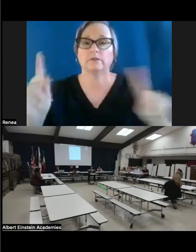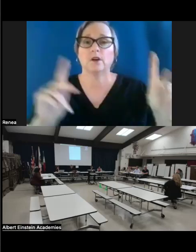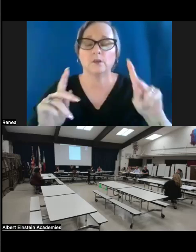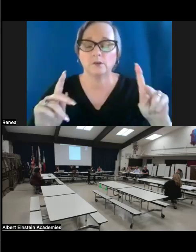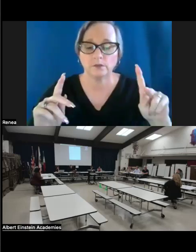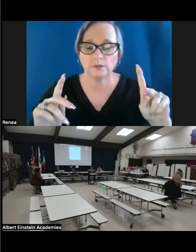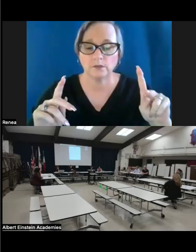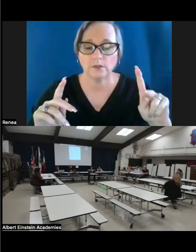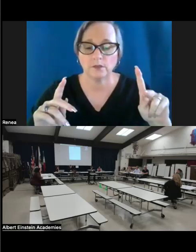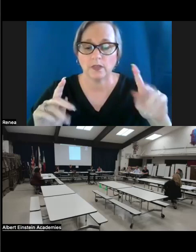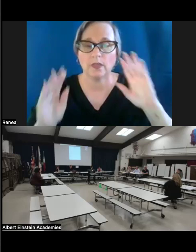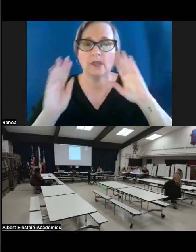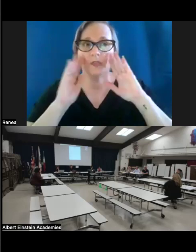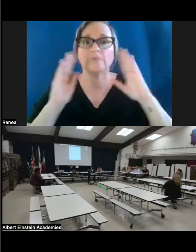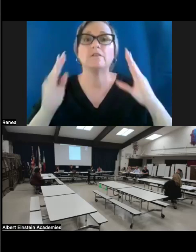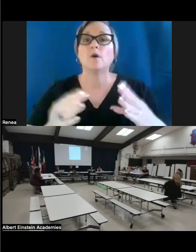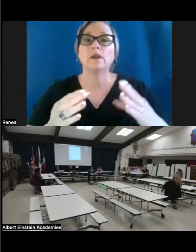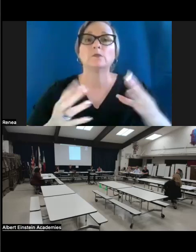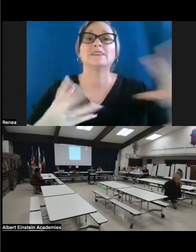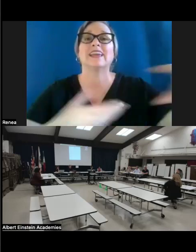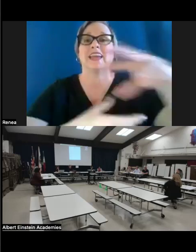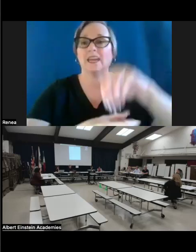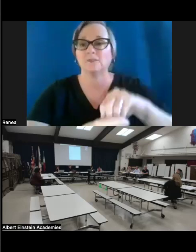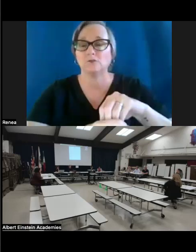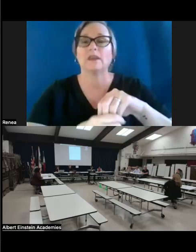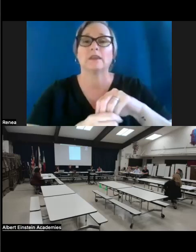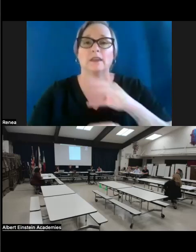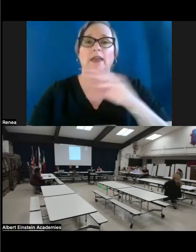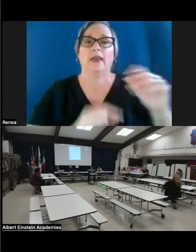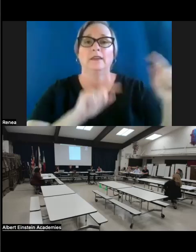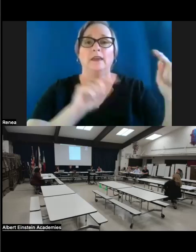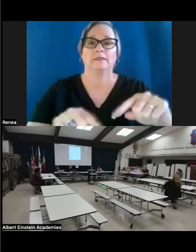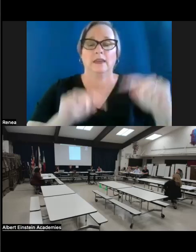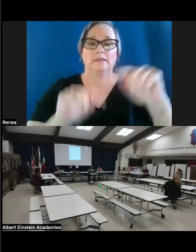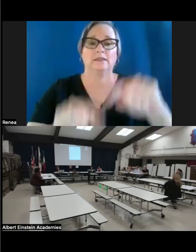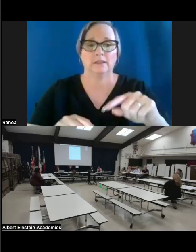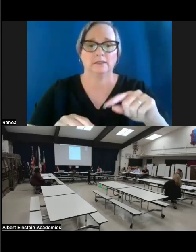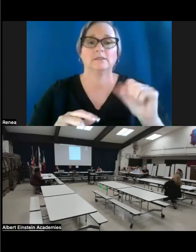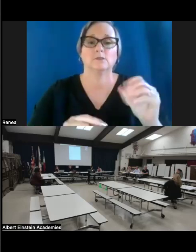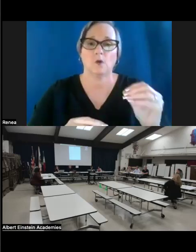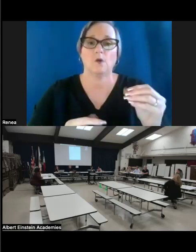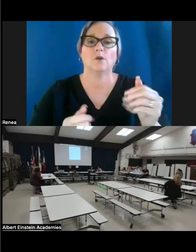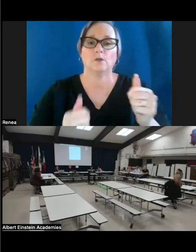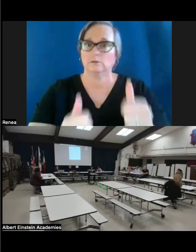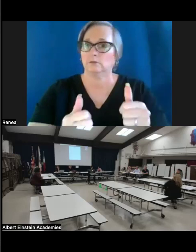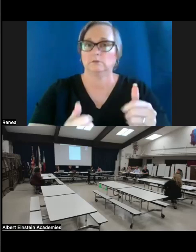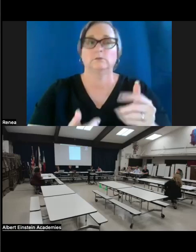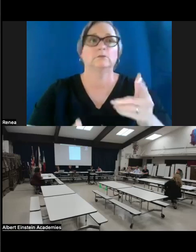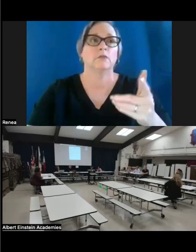was engagement and attendance. So Veronica LaRoche spoke at that meeting and had a lot of great information to